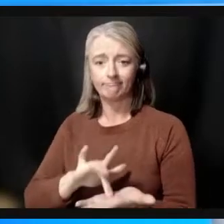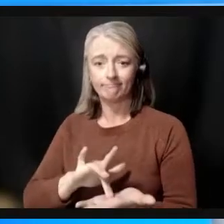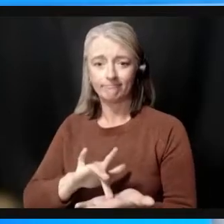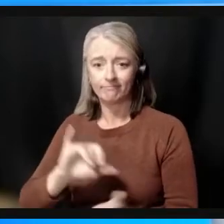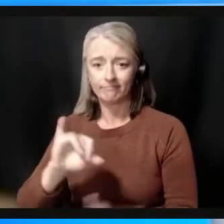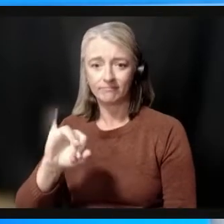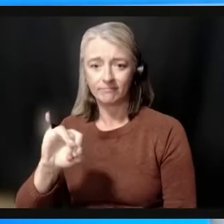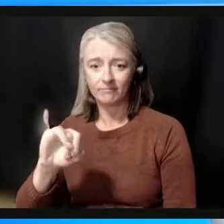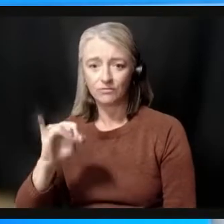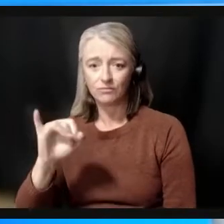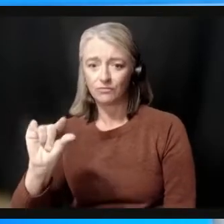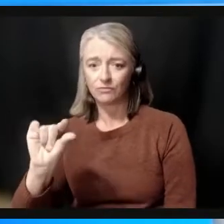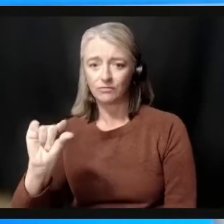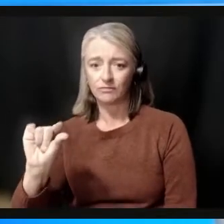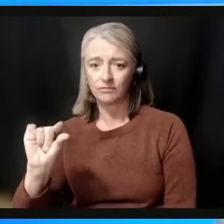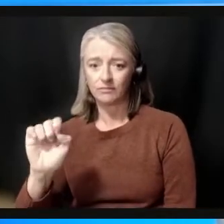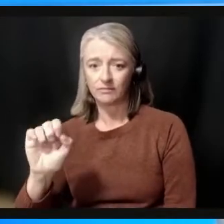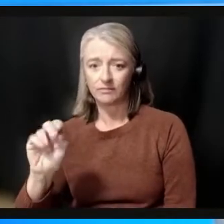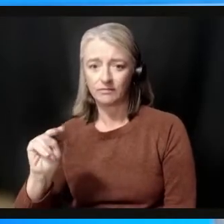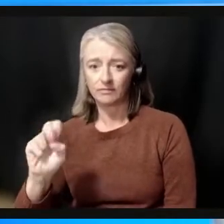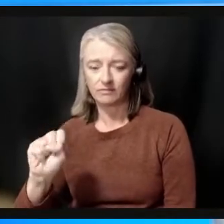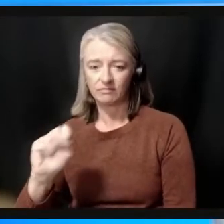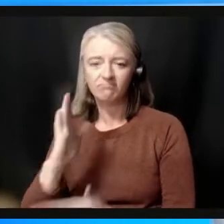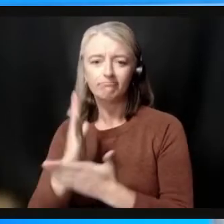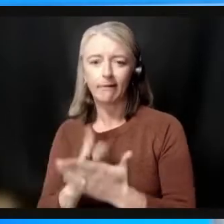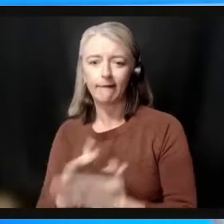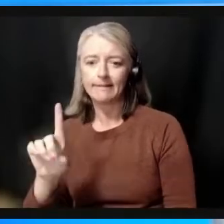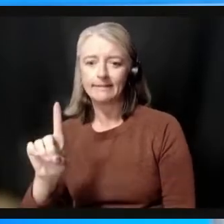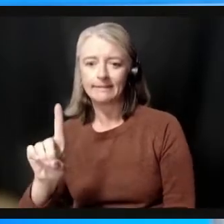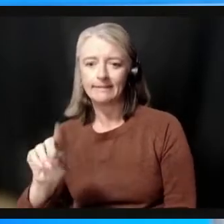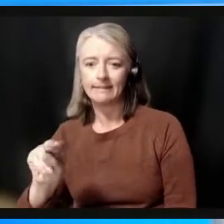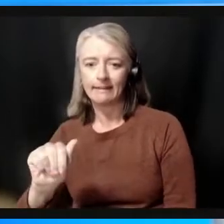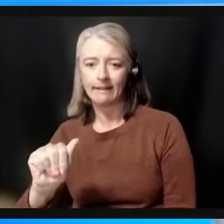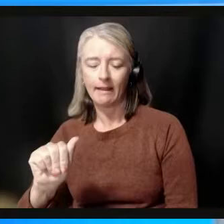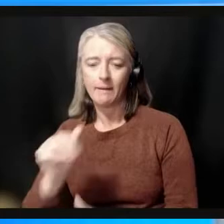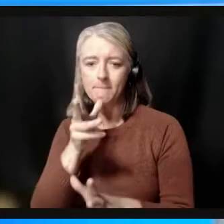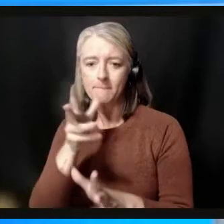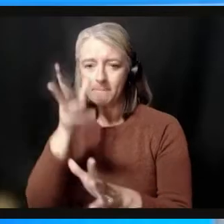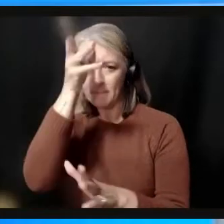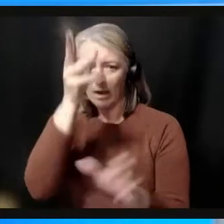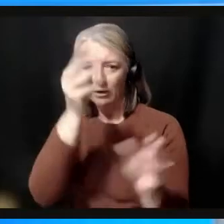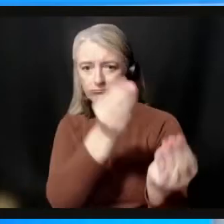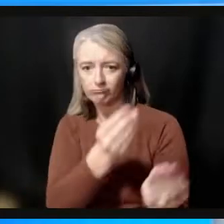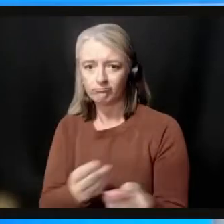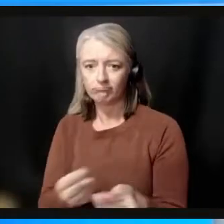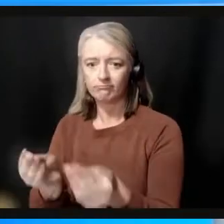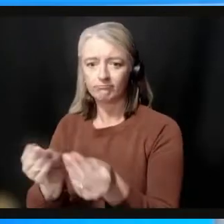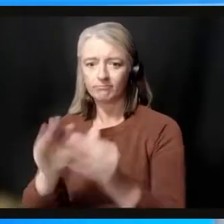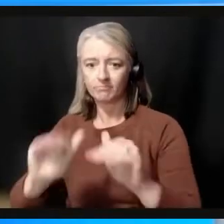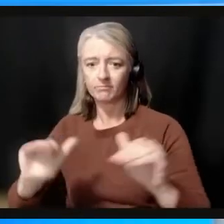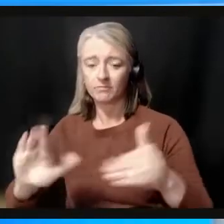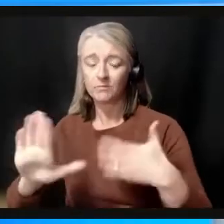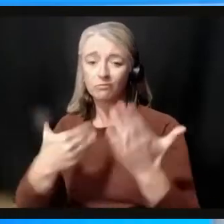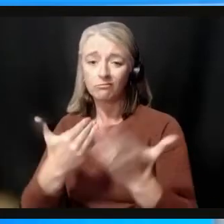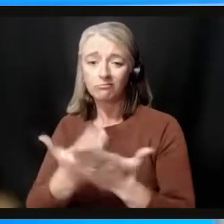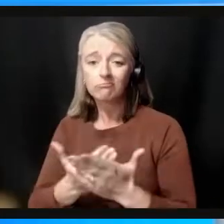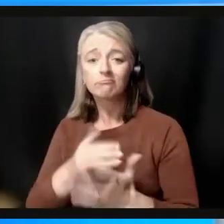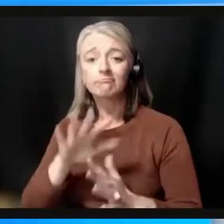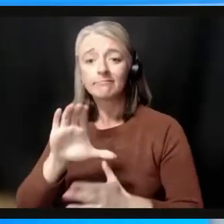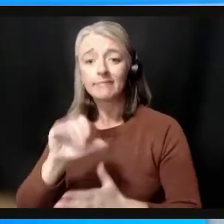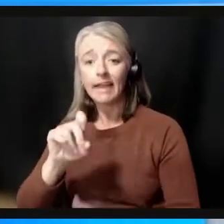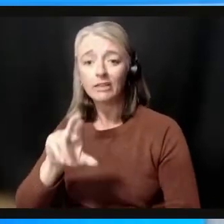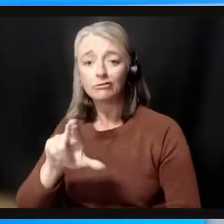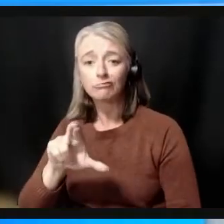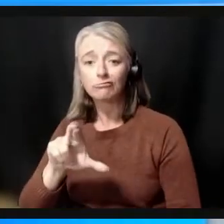that are passed down from parents to children. Between 5 and 10% of all cancer cases occur because of an